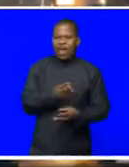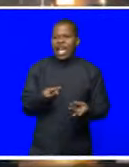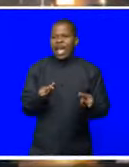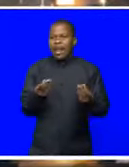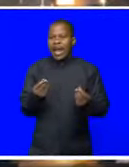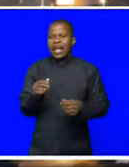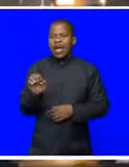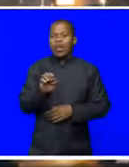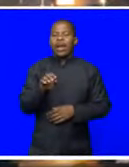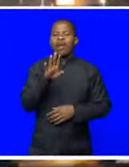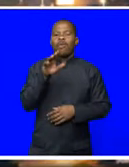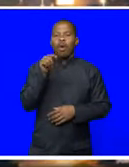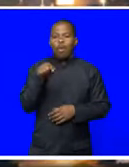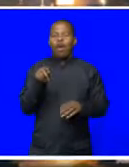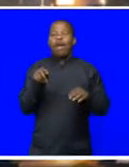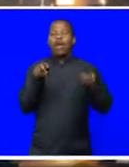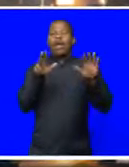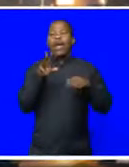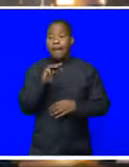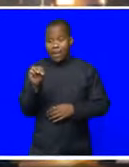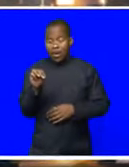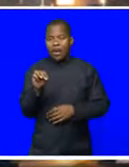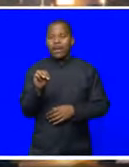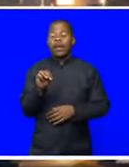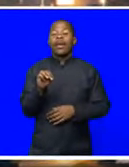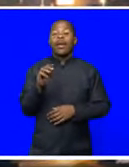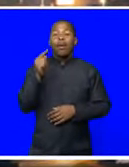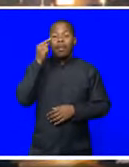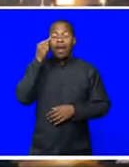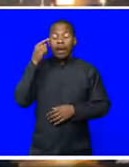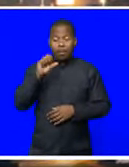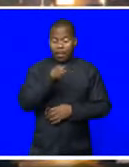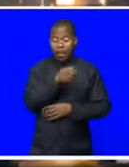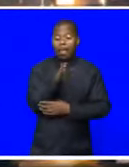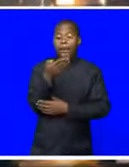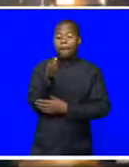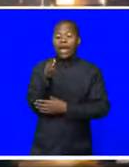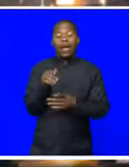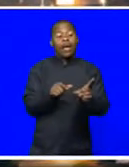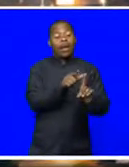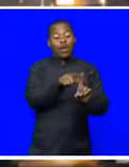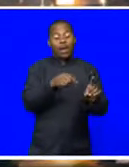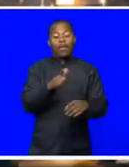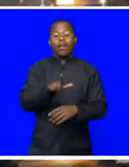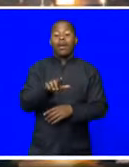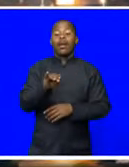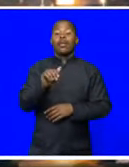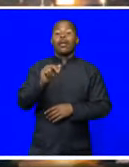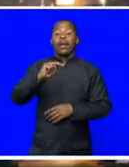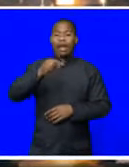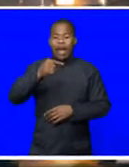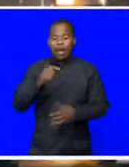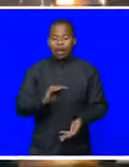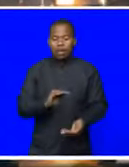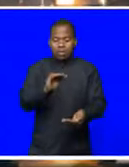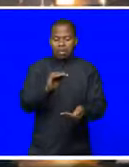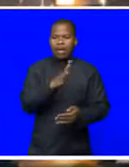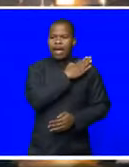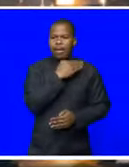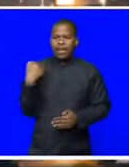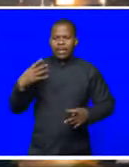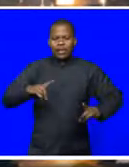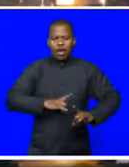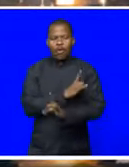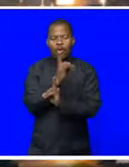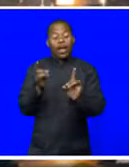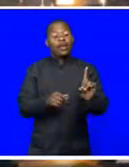Health. Now, the PPEs were handed over by the Taiwan ambassador to the Kingdom of Eswatini, Jeremy Liang, to the Minister of Health,